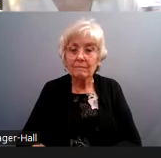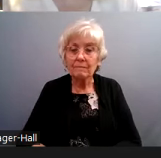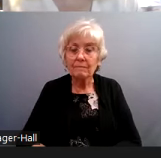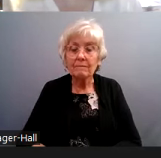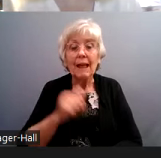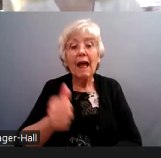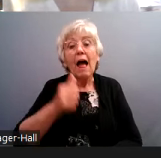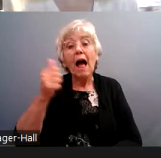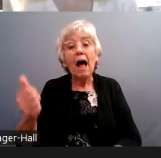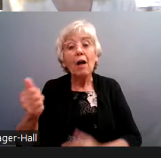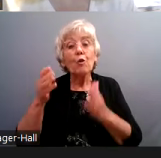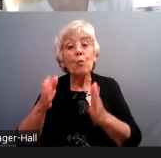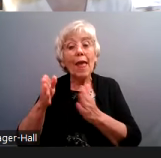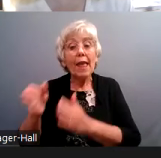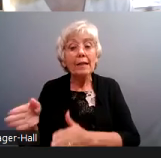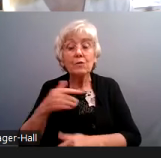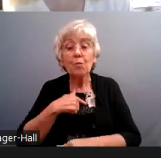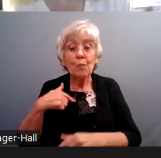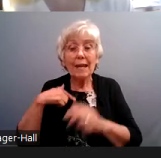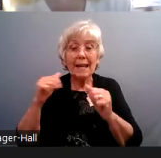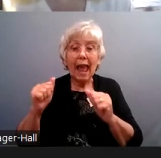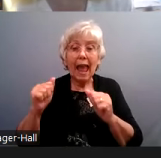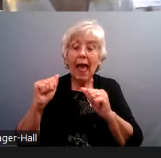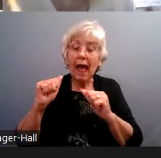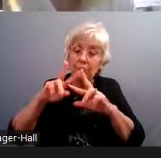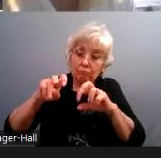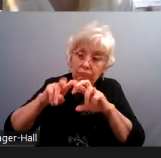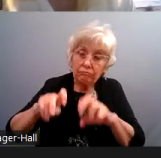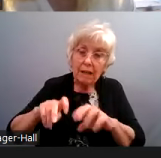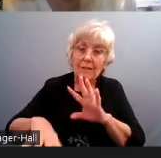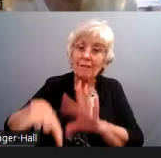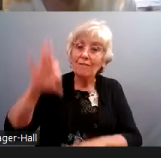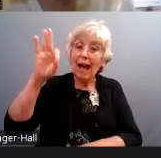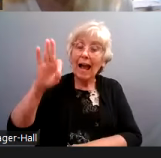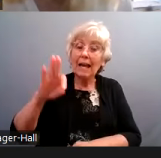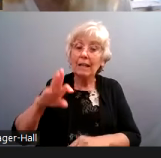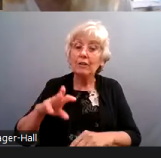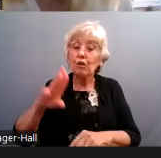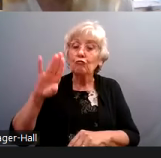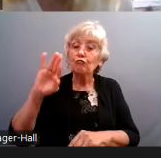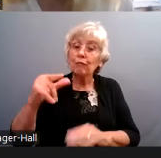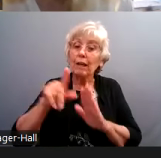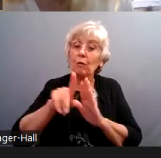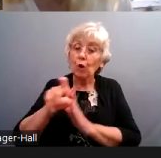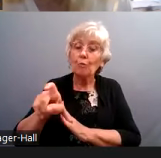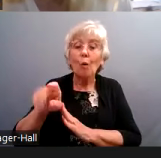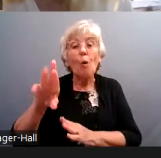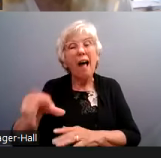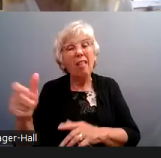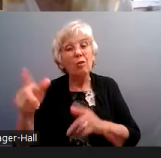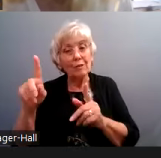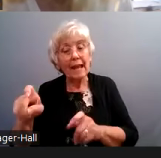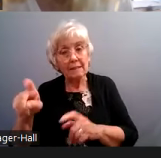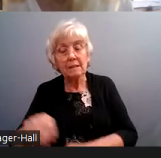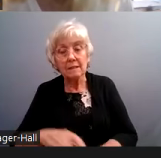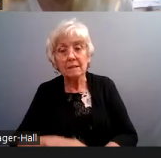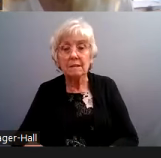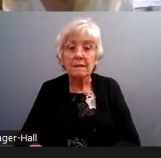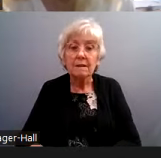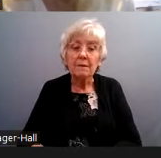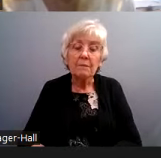other ways that we can diagnose ringworm are other kind of tests. So